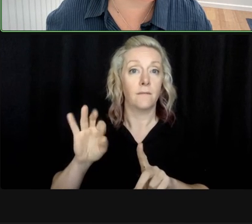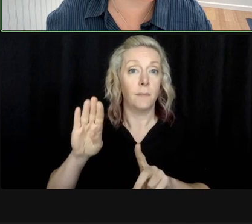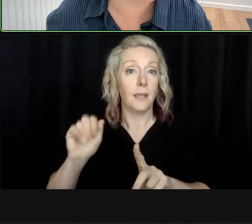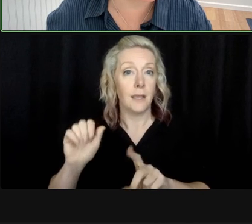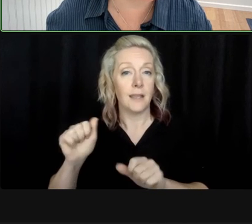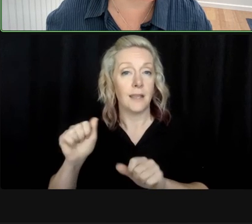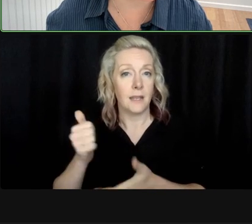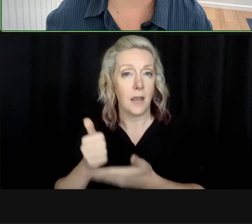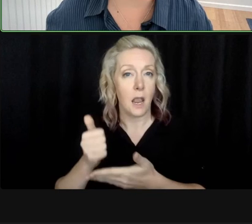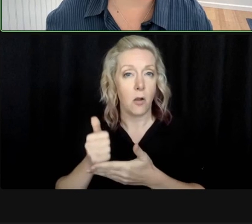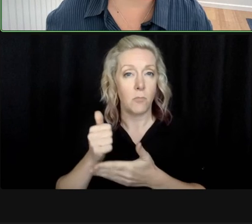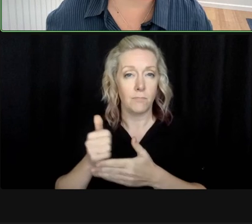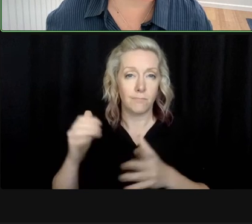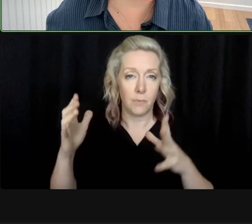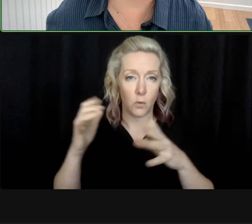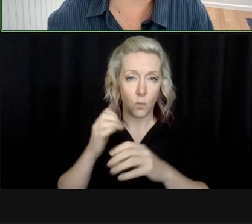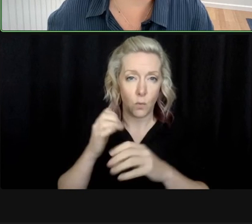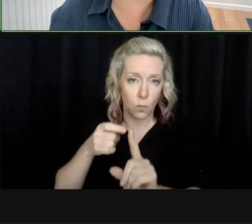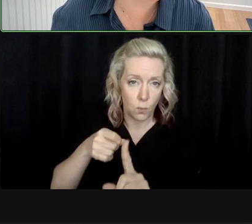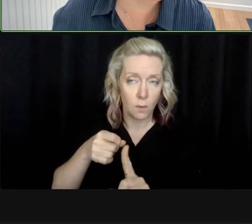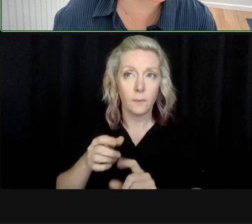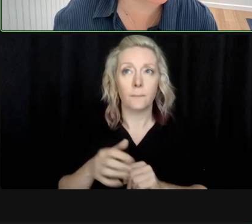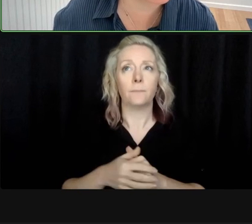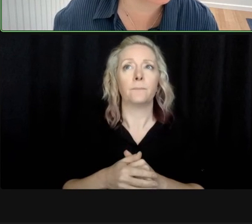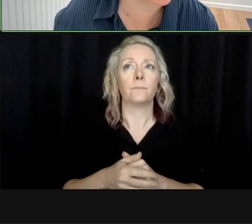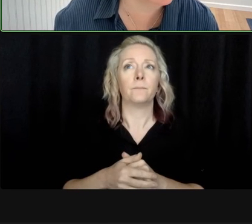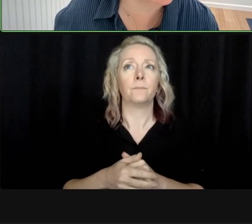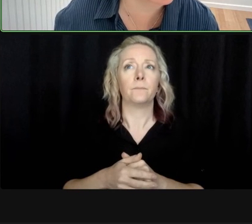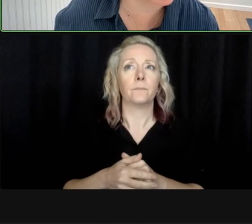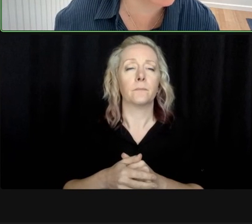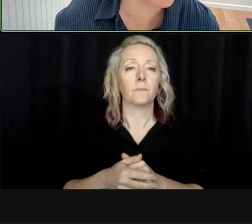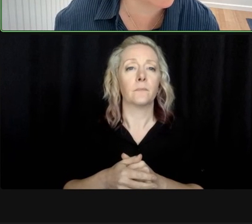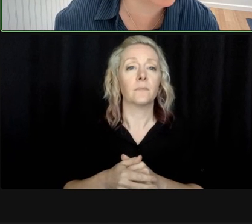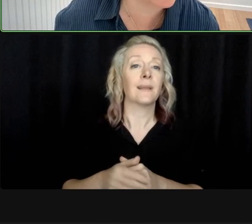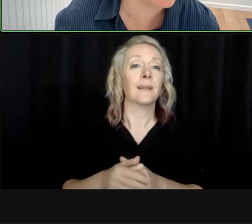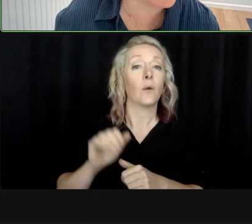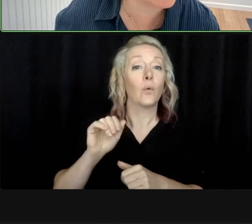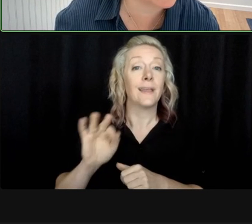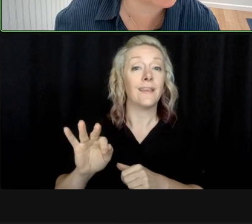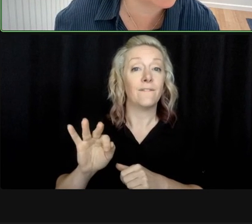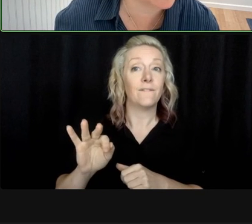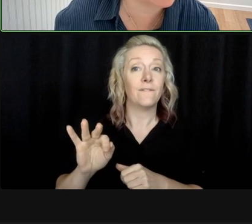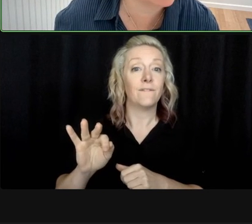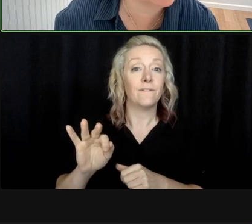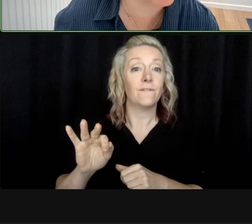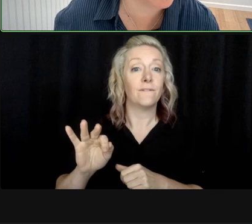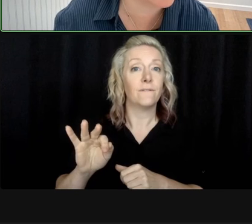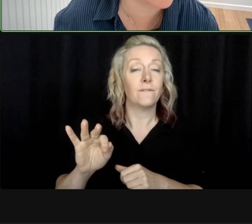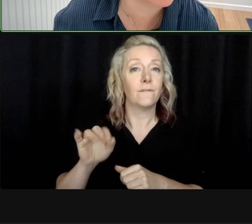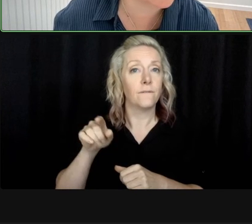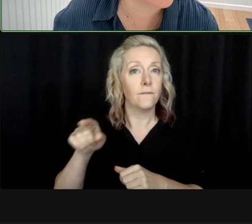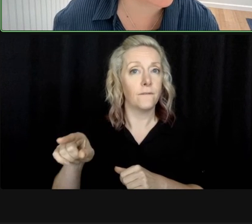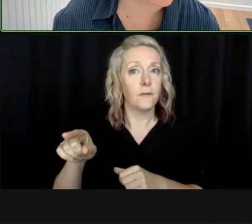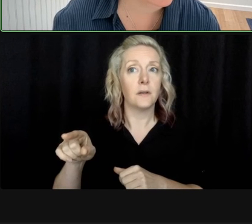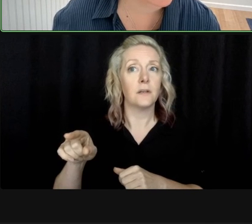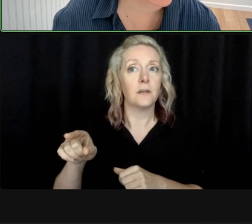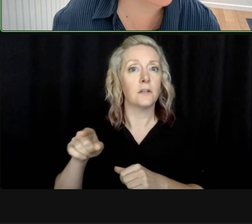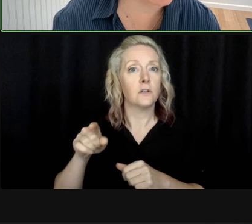good. Jennifer, thank you. What approach should be used when a child with charge is very demanding helper and has a hard time communicating that she wanted